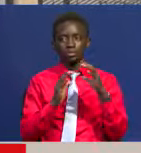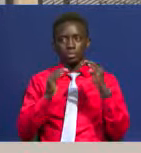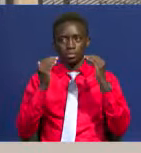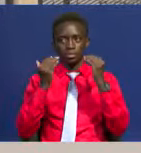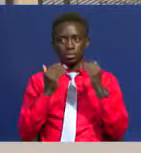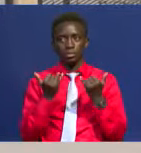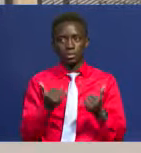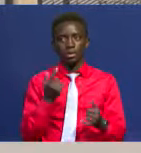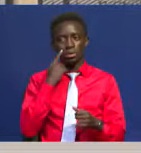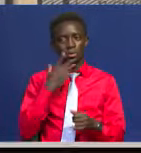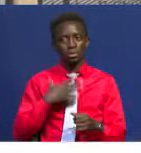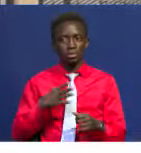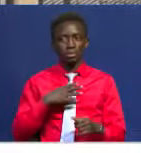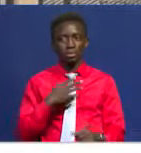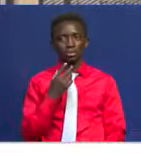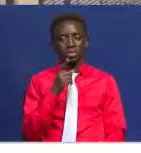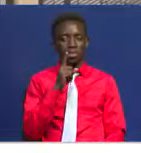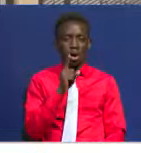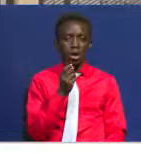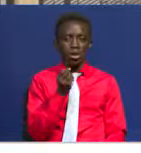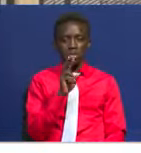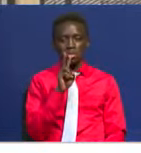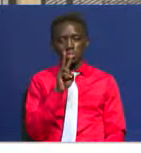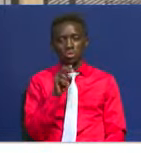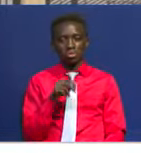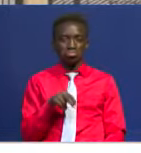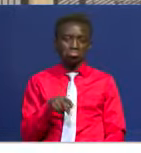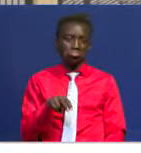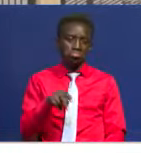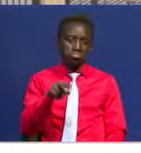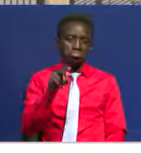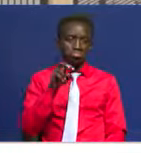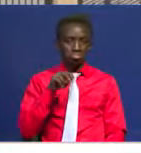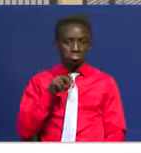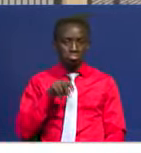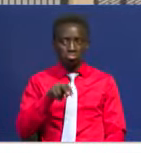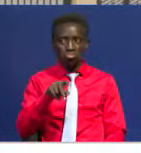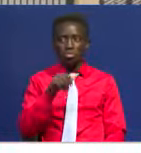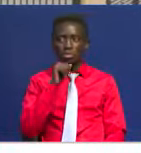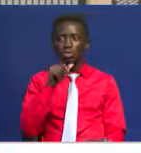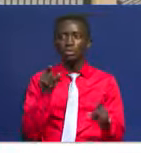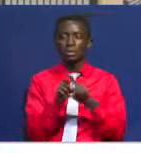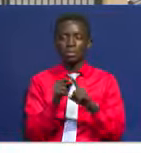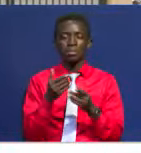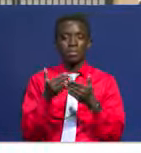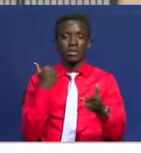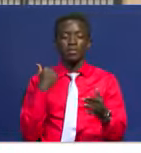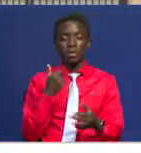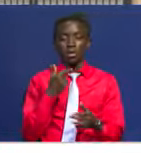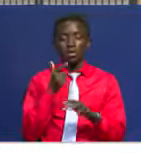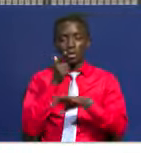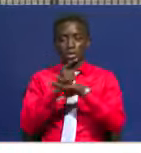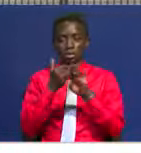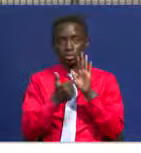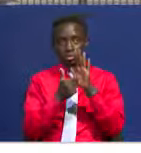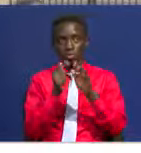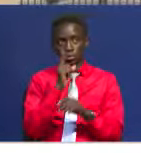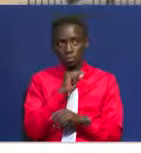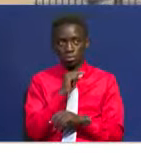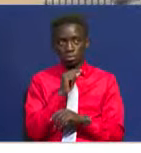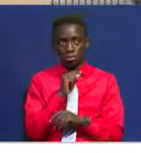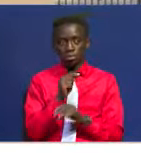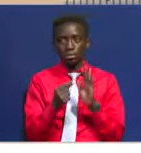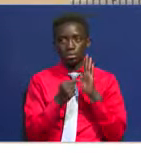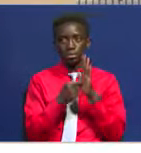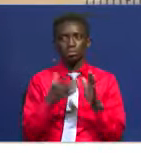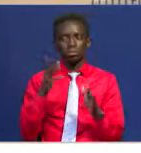walking on the road here. It's not like in the earlier link that we showed you where we saw a lot of Kenyans. That